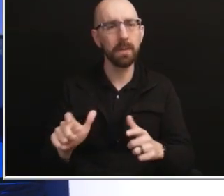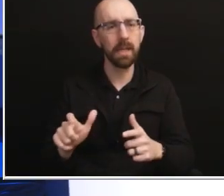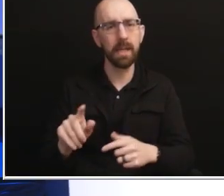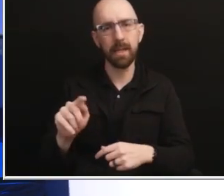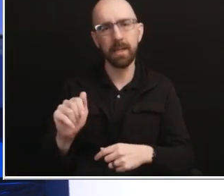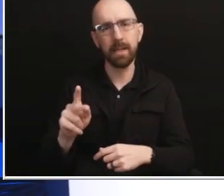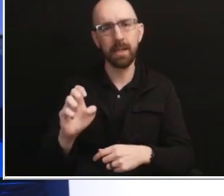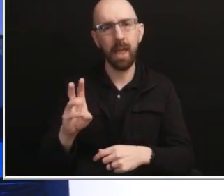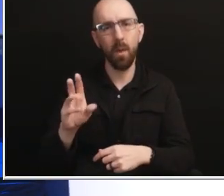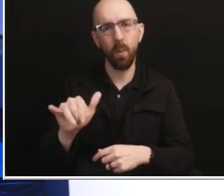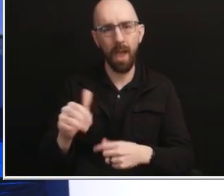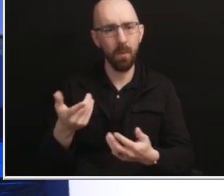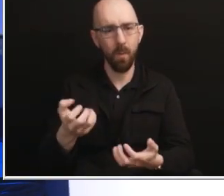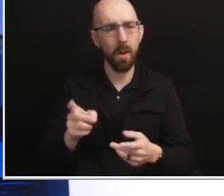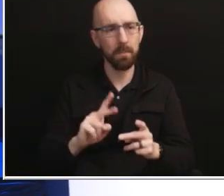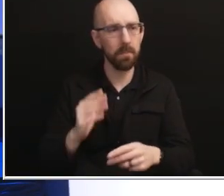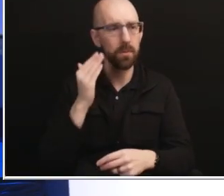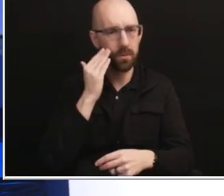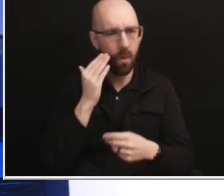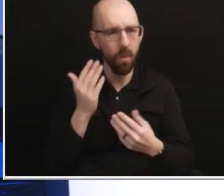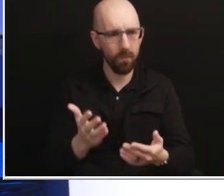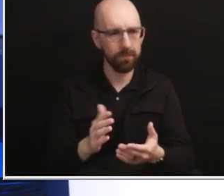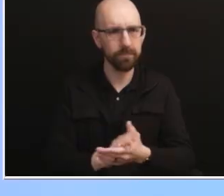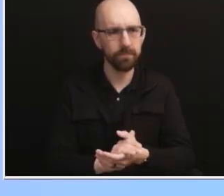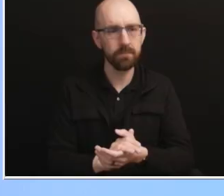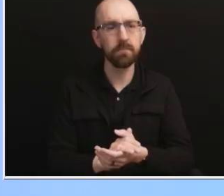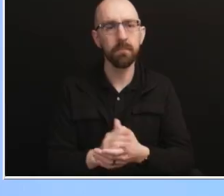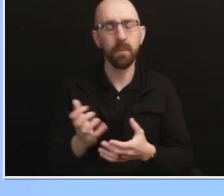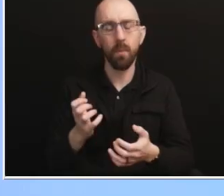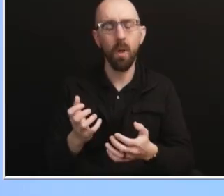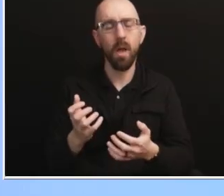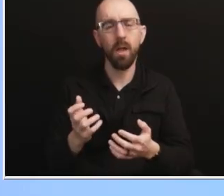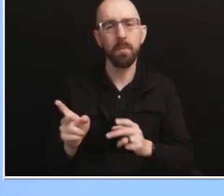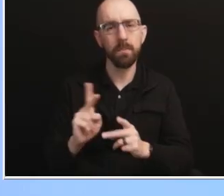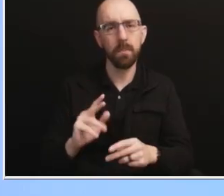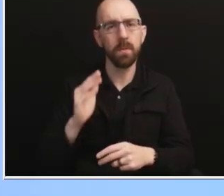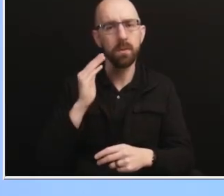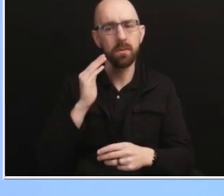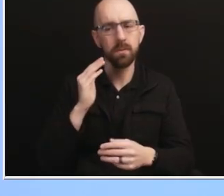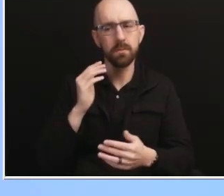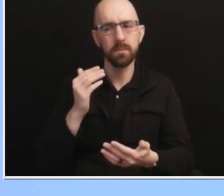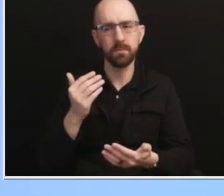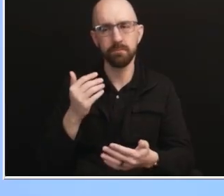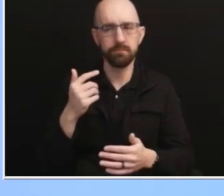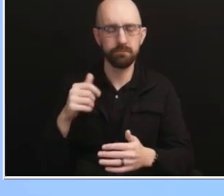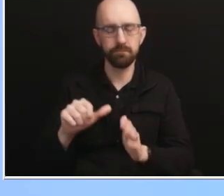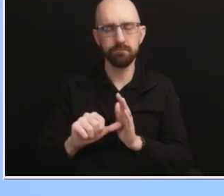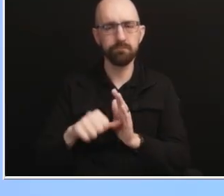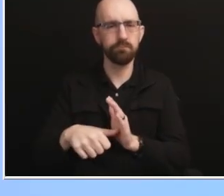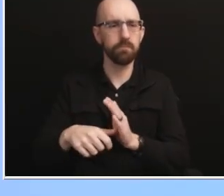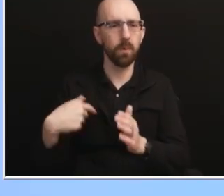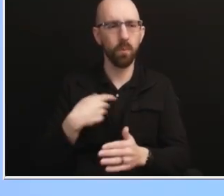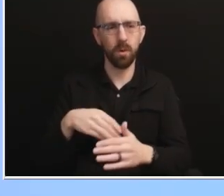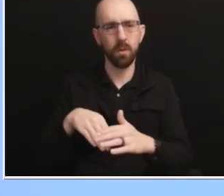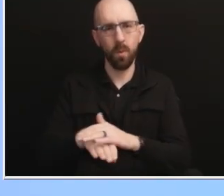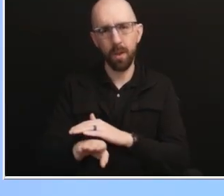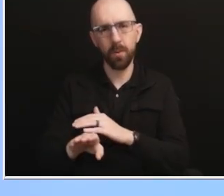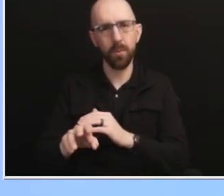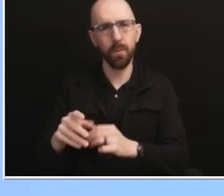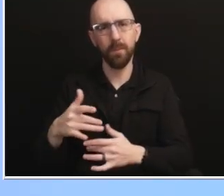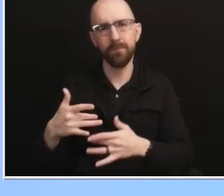What do you really want people to know? What I think that I want people to take away in terms of, we're going into this Valentine's